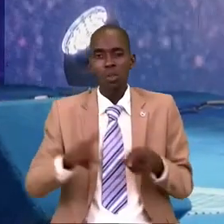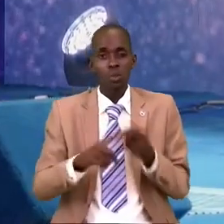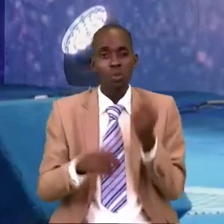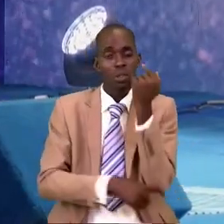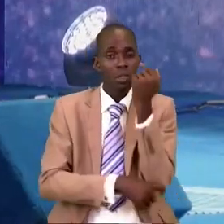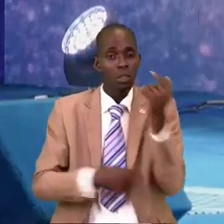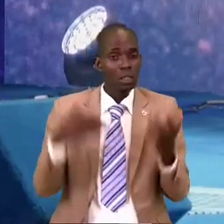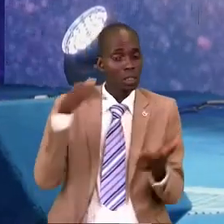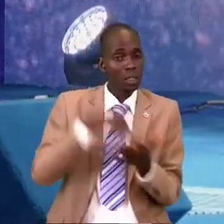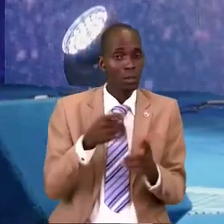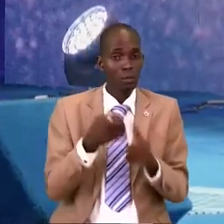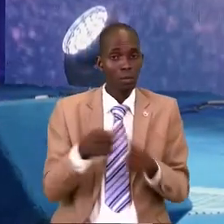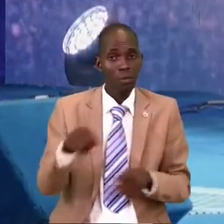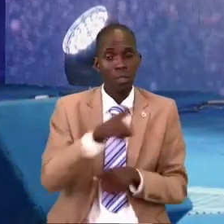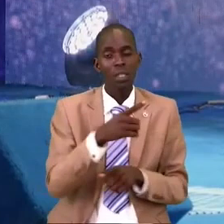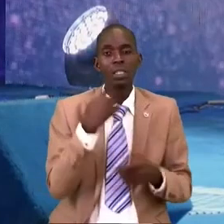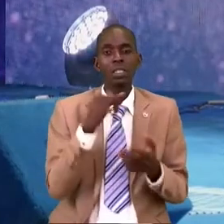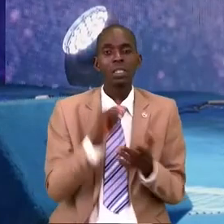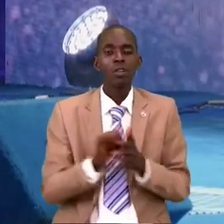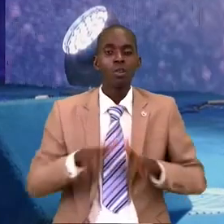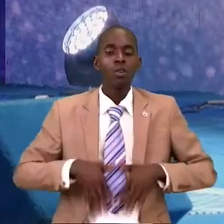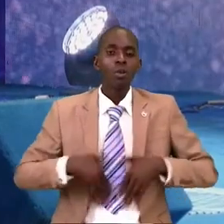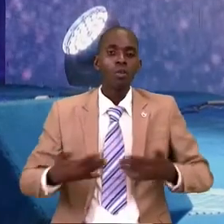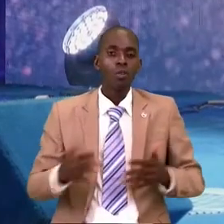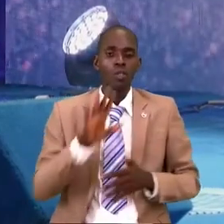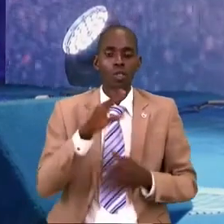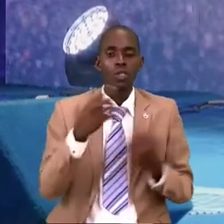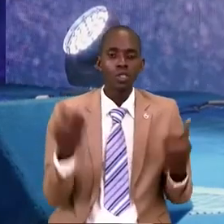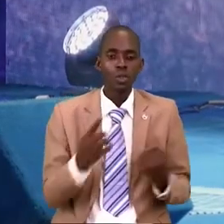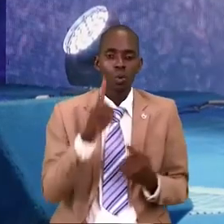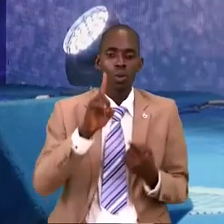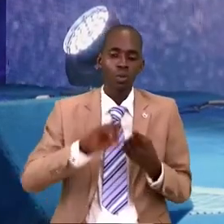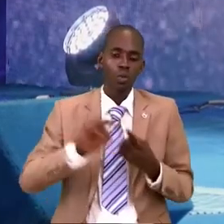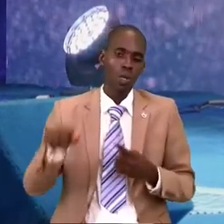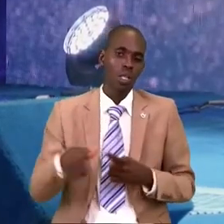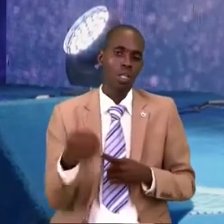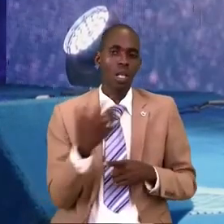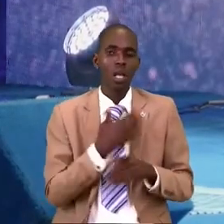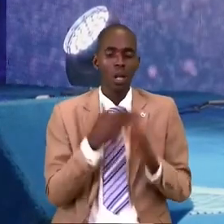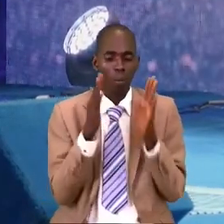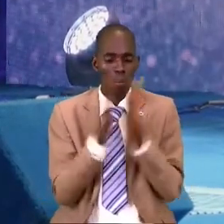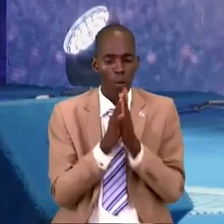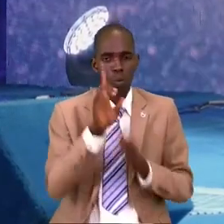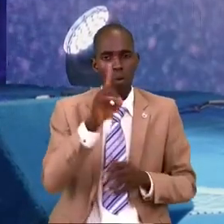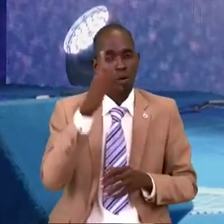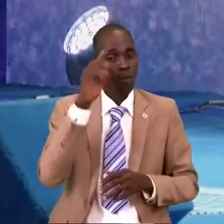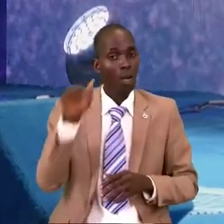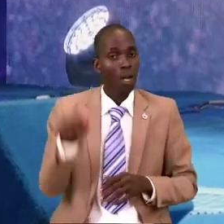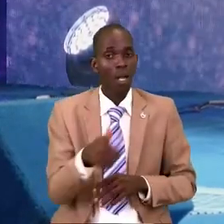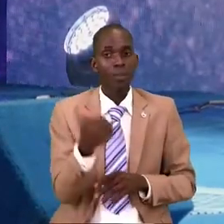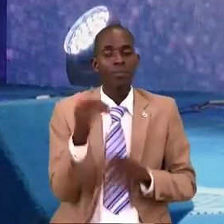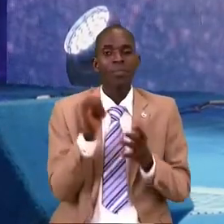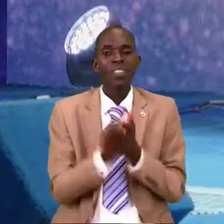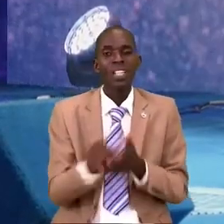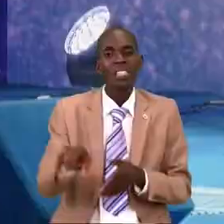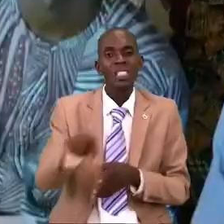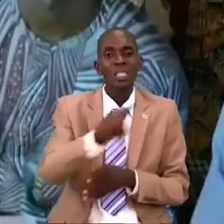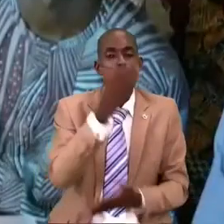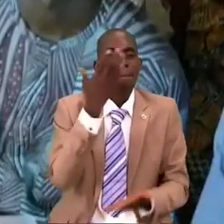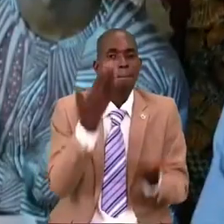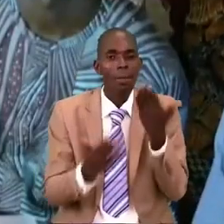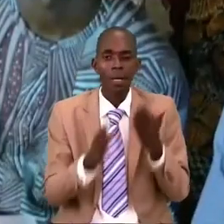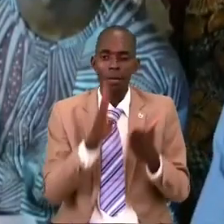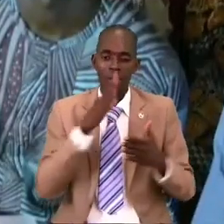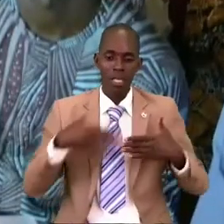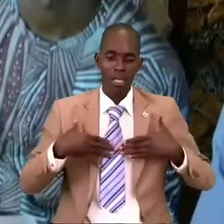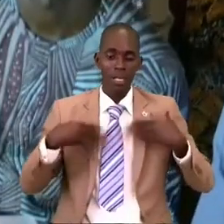ye may be healed. And the effectual fervent prayer of a righteous man availeth much.